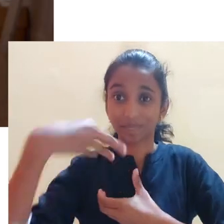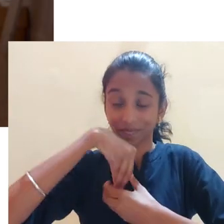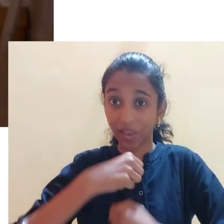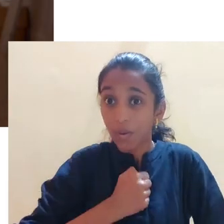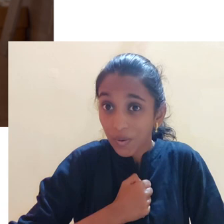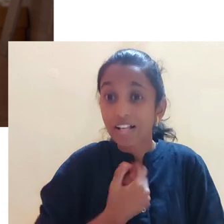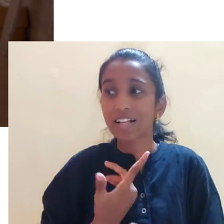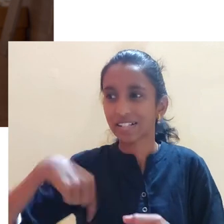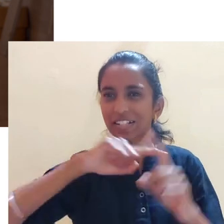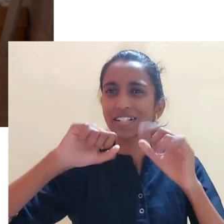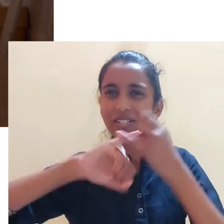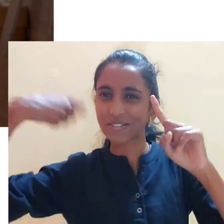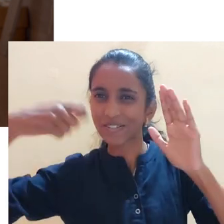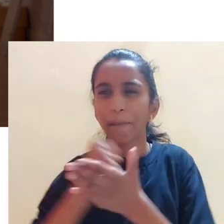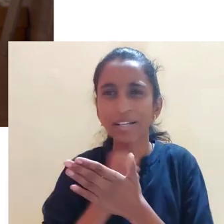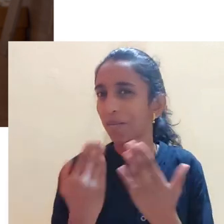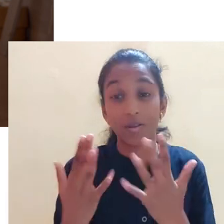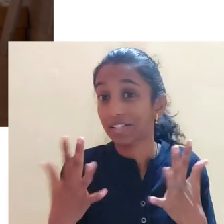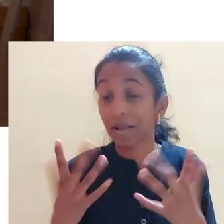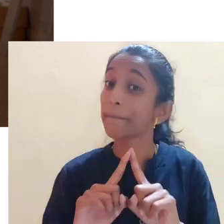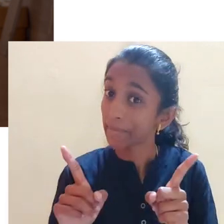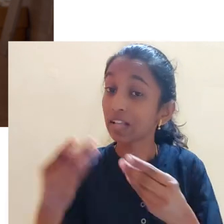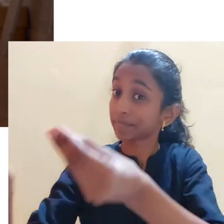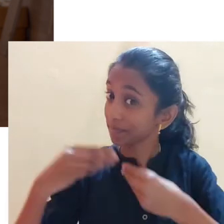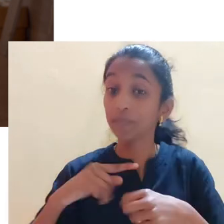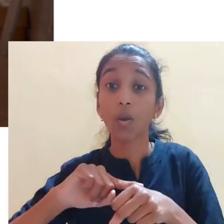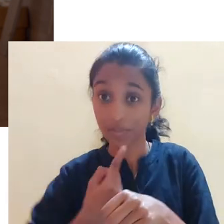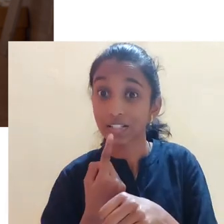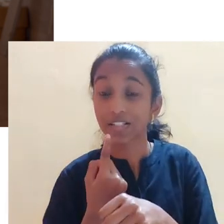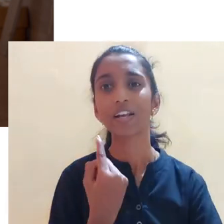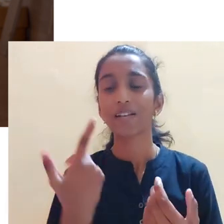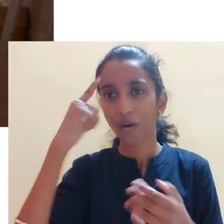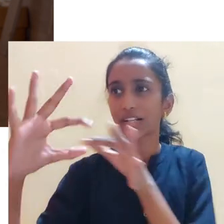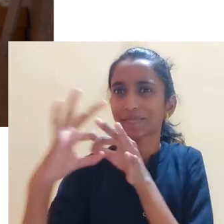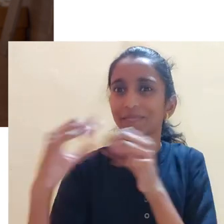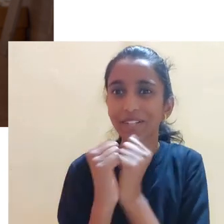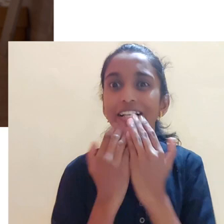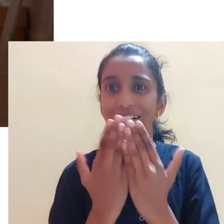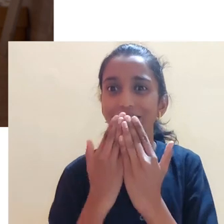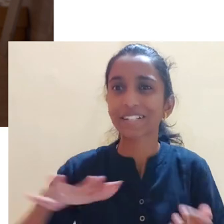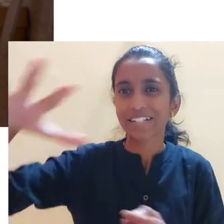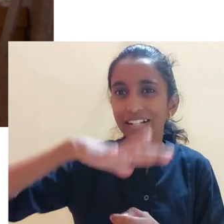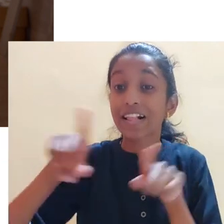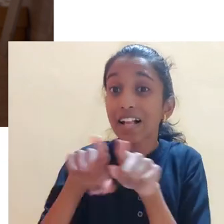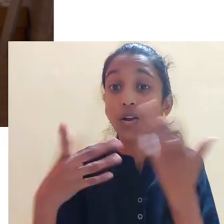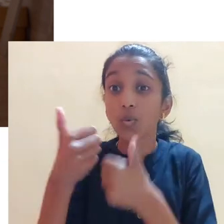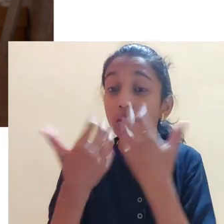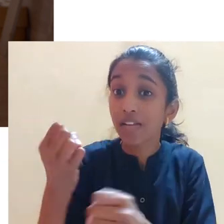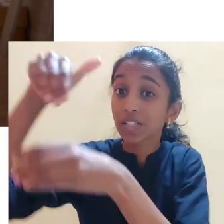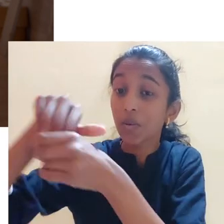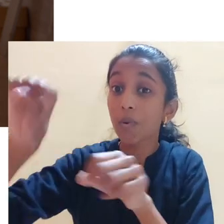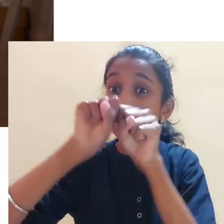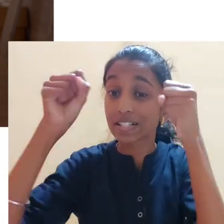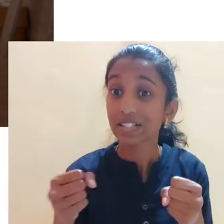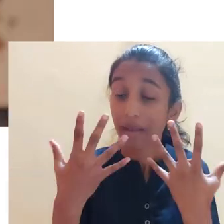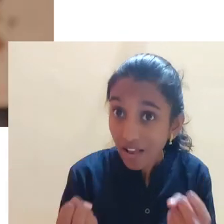do that within my own studio practice, but given an opportunity to engage with an institution like that, which